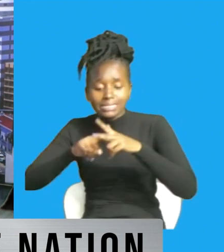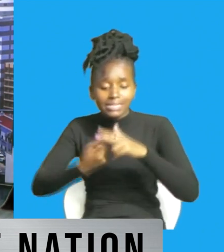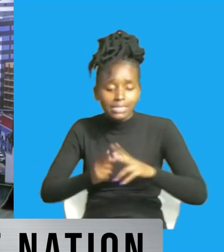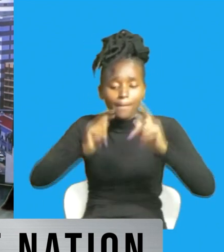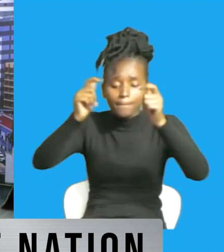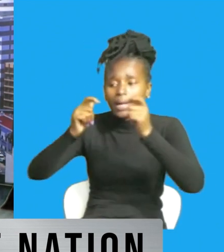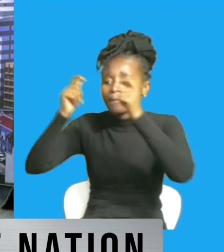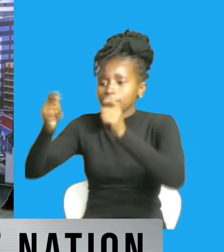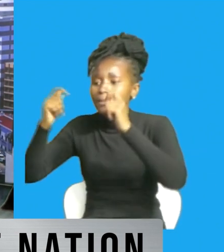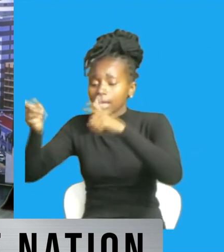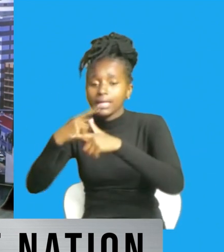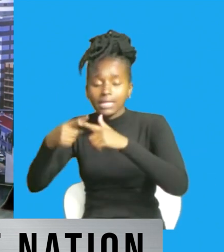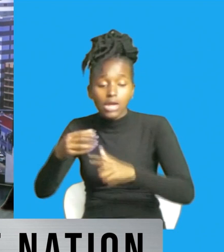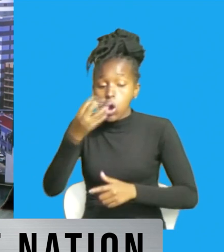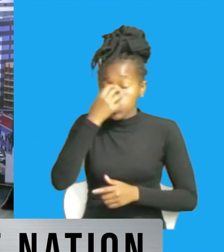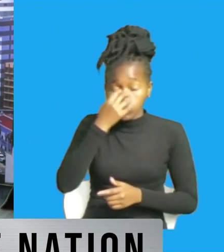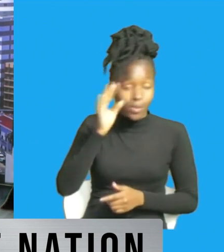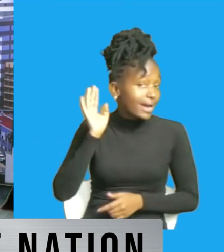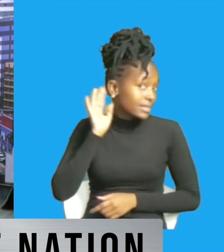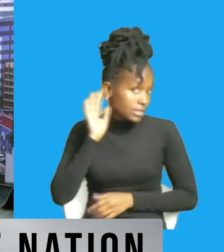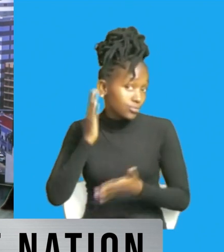we had an issue here, Article 37.